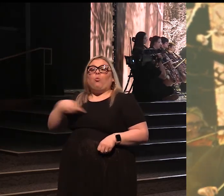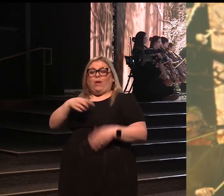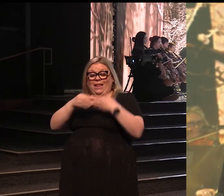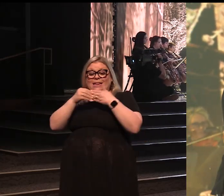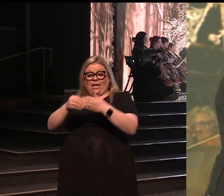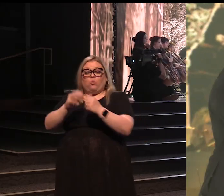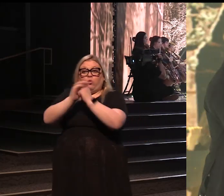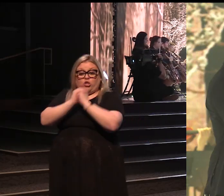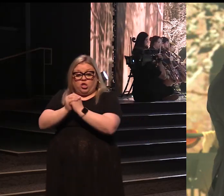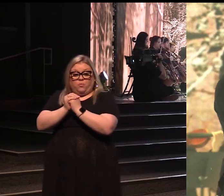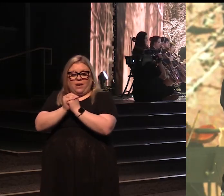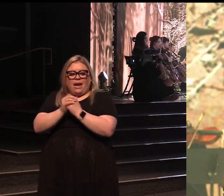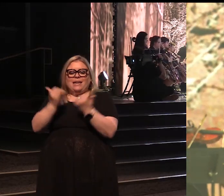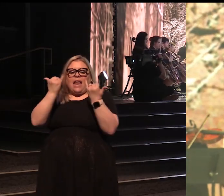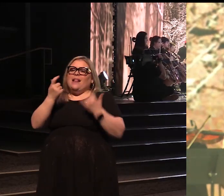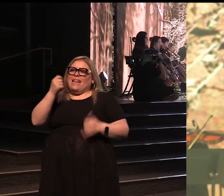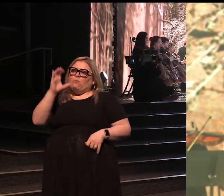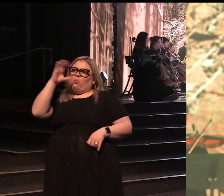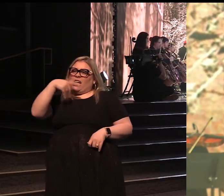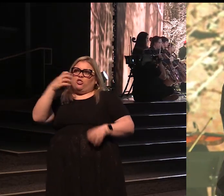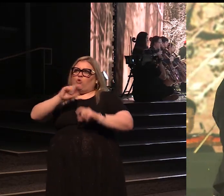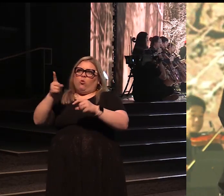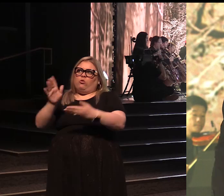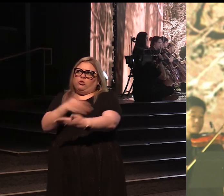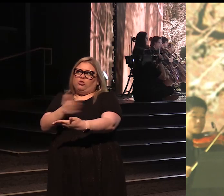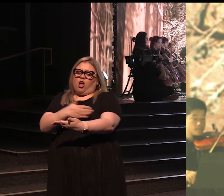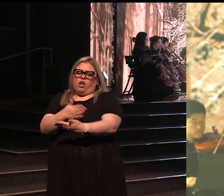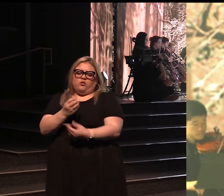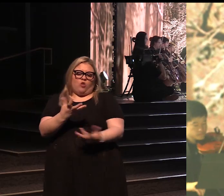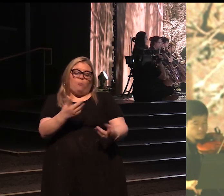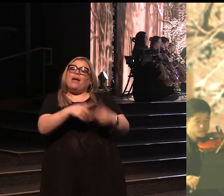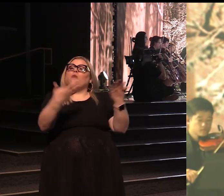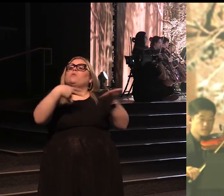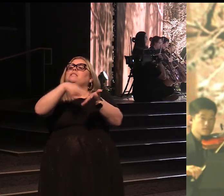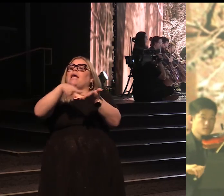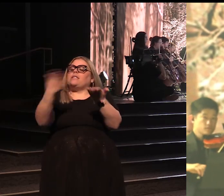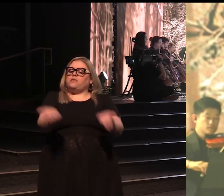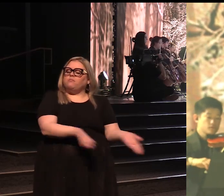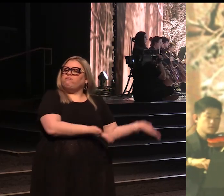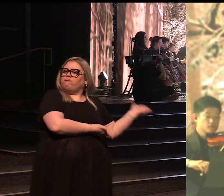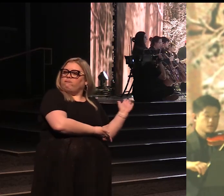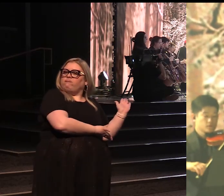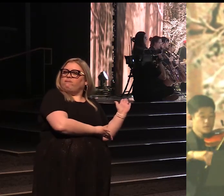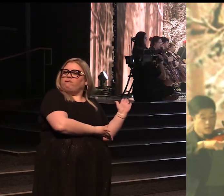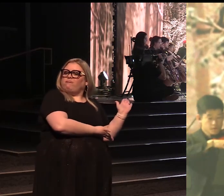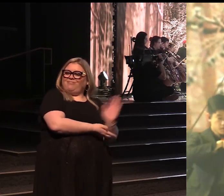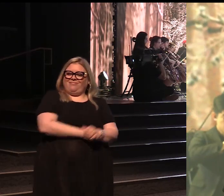so this is the part of the song that's a little weird, a little awkward for us. Yes. But here, how about a spin? Okay.